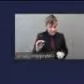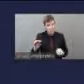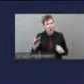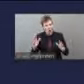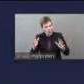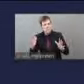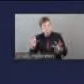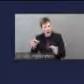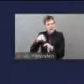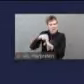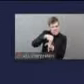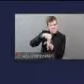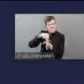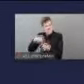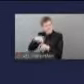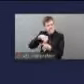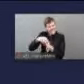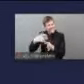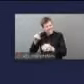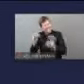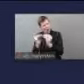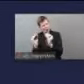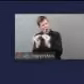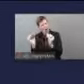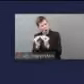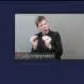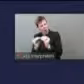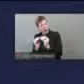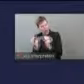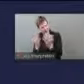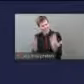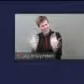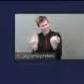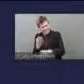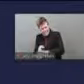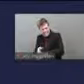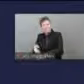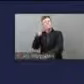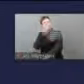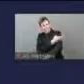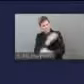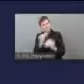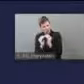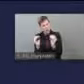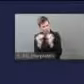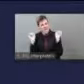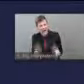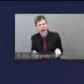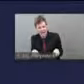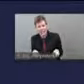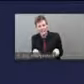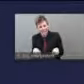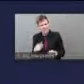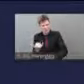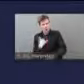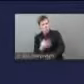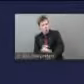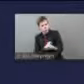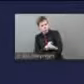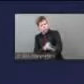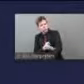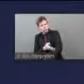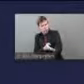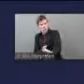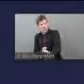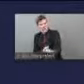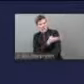But the vaccines and the improvements here, both, we are improving. Our public health practices